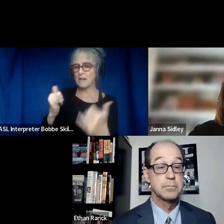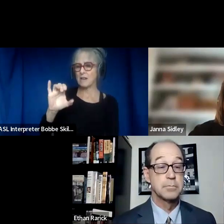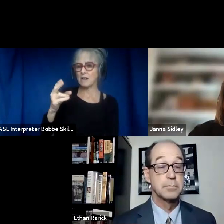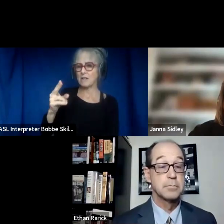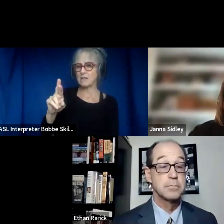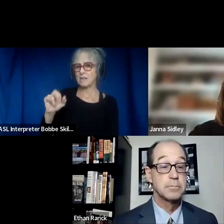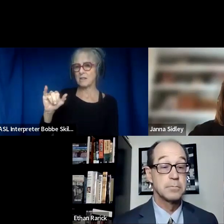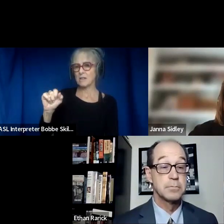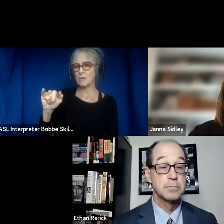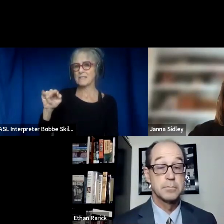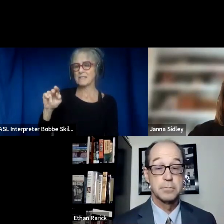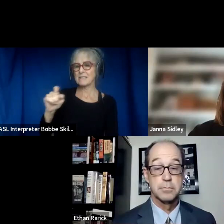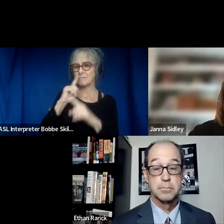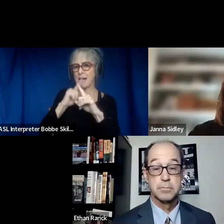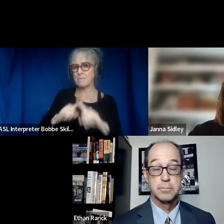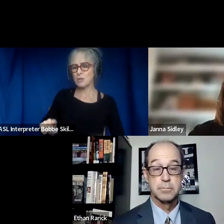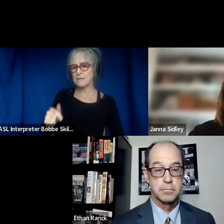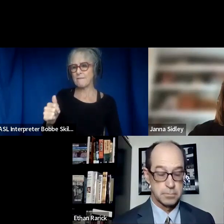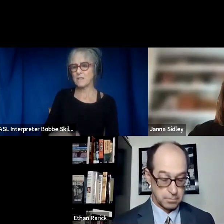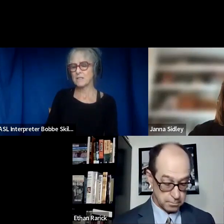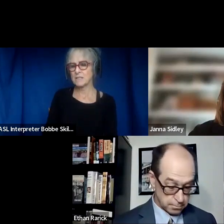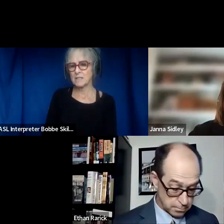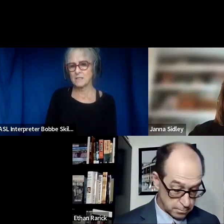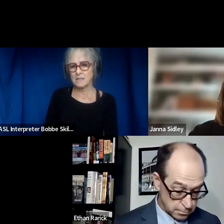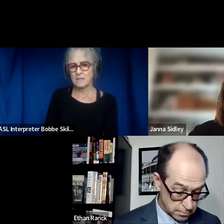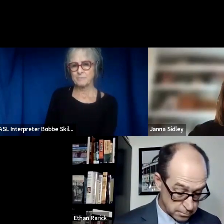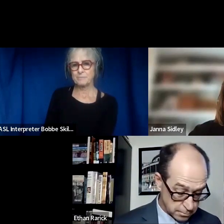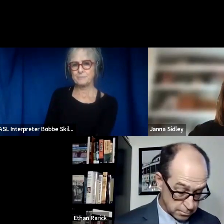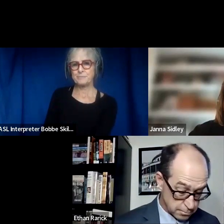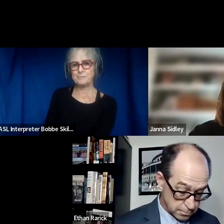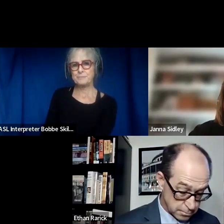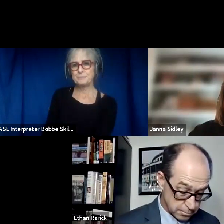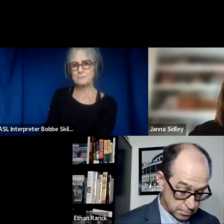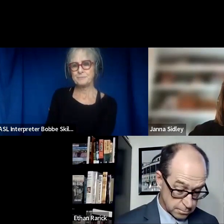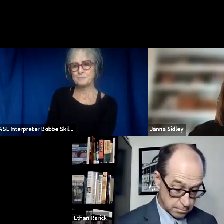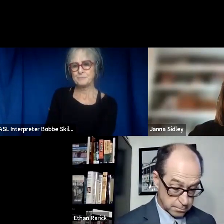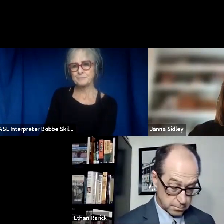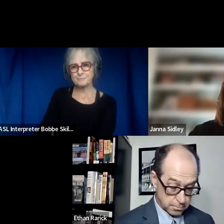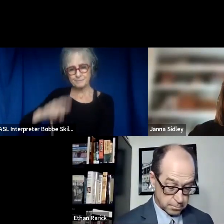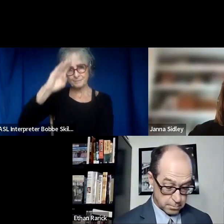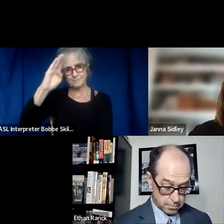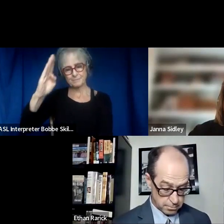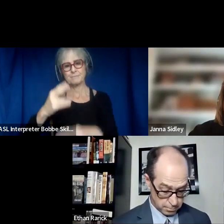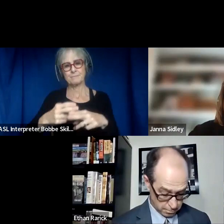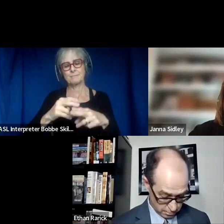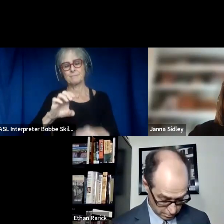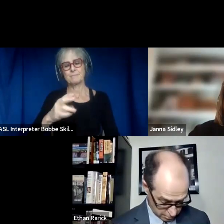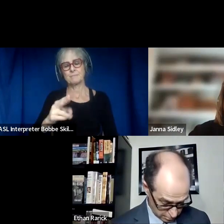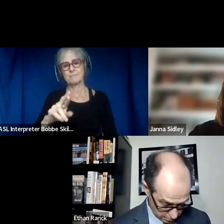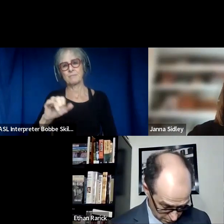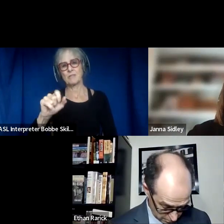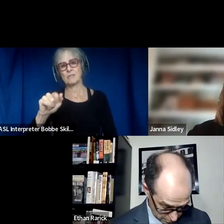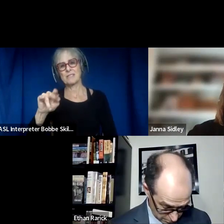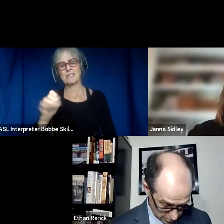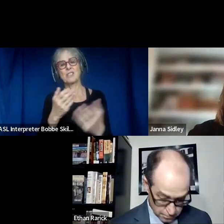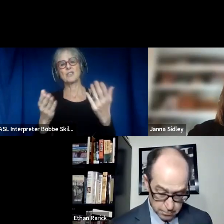now have the ability to unmute yourself. Hi, this is Christine, service provider